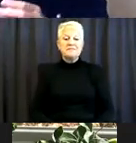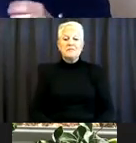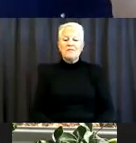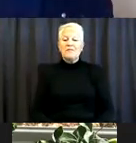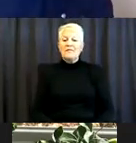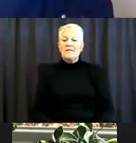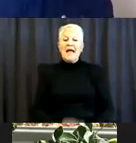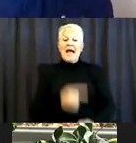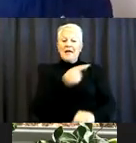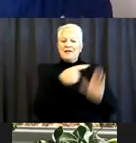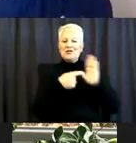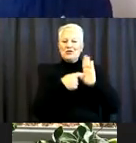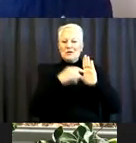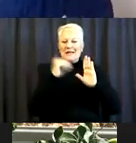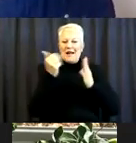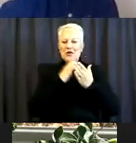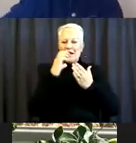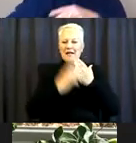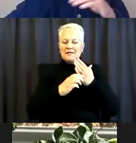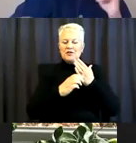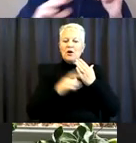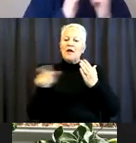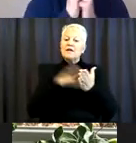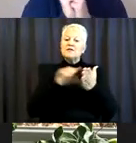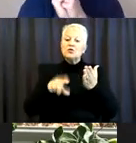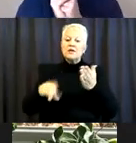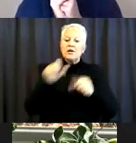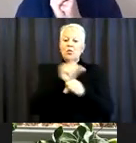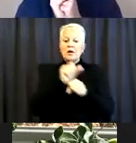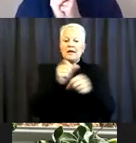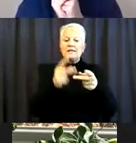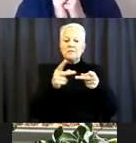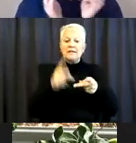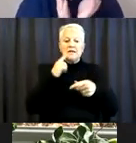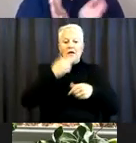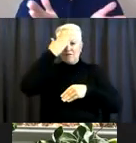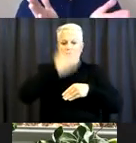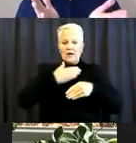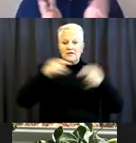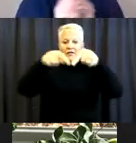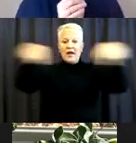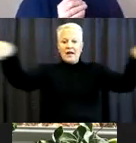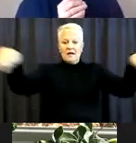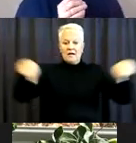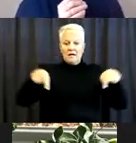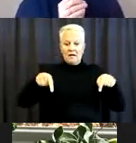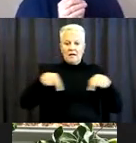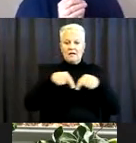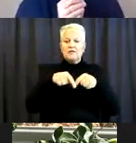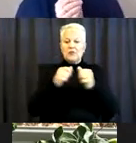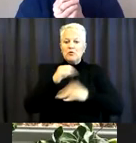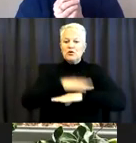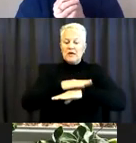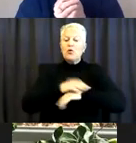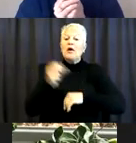This shows another calendar. This student needed a working space on the front of the trapezoid table. He approached it in a wheelchair. He